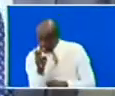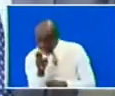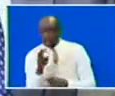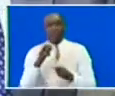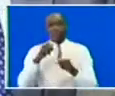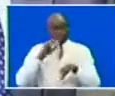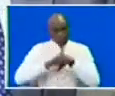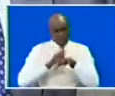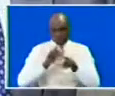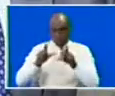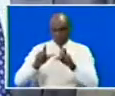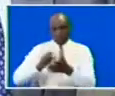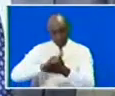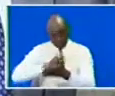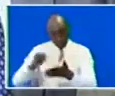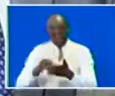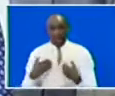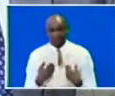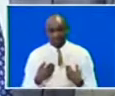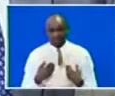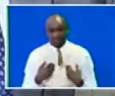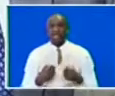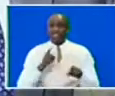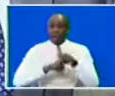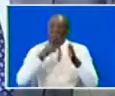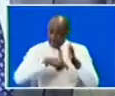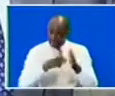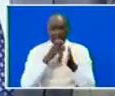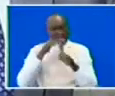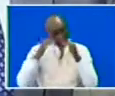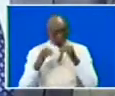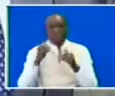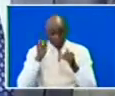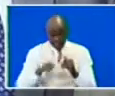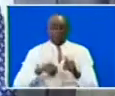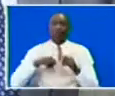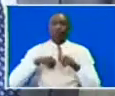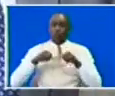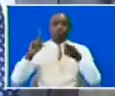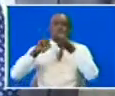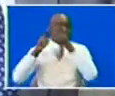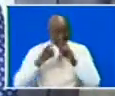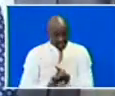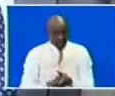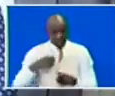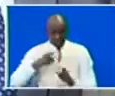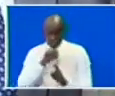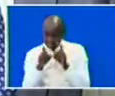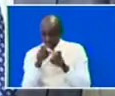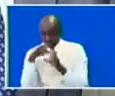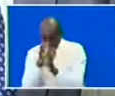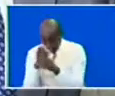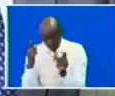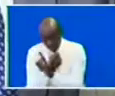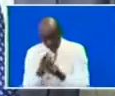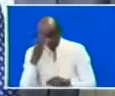certified goods. So that the manufacturing level products are meeting the standards, and we are doing the testing for products